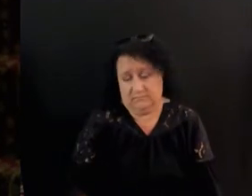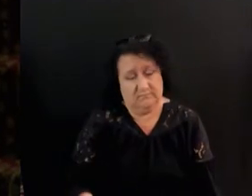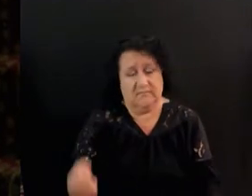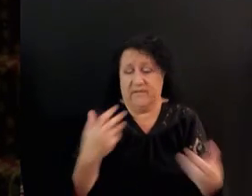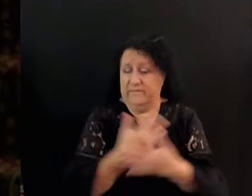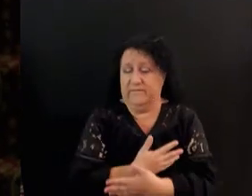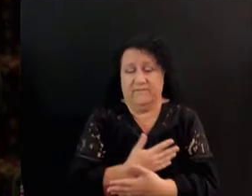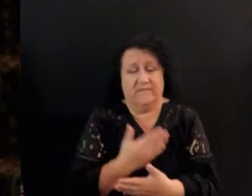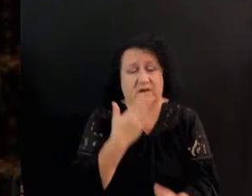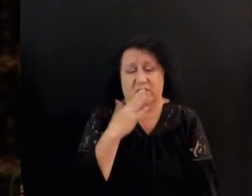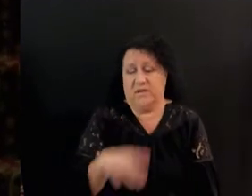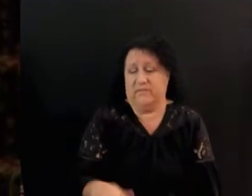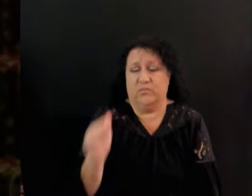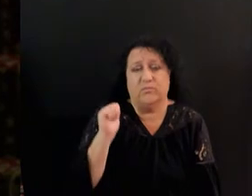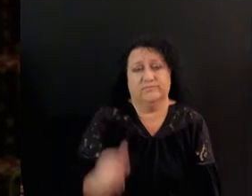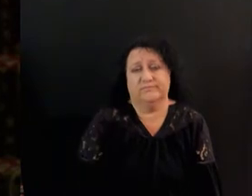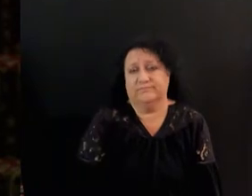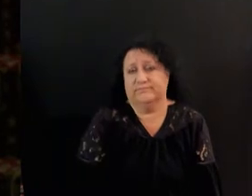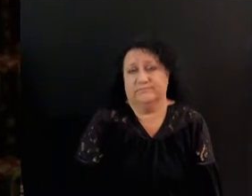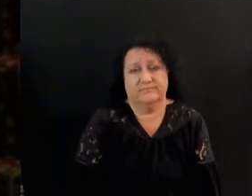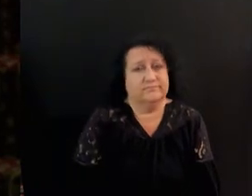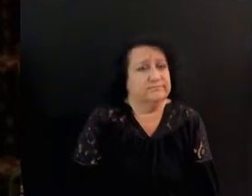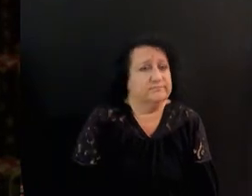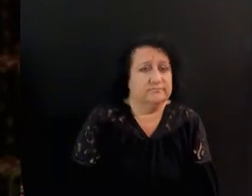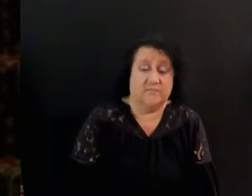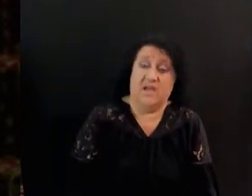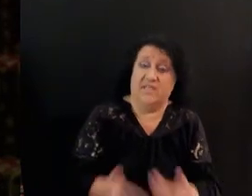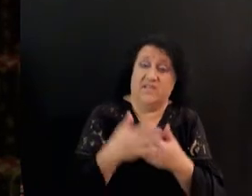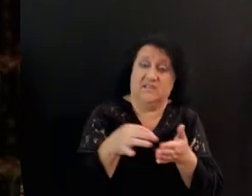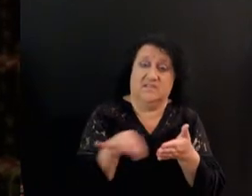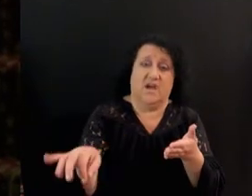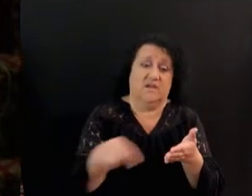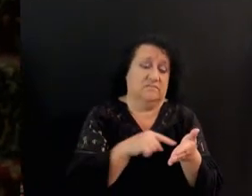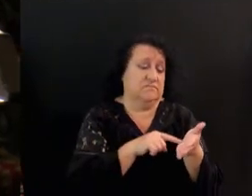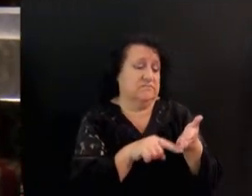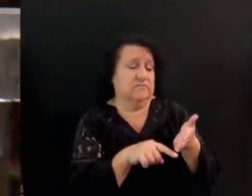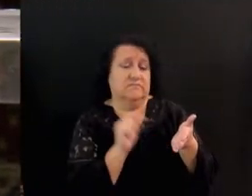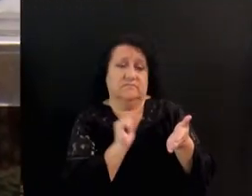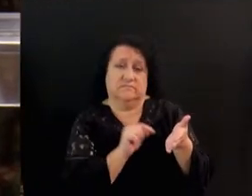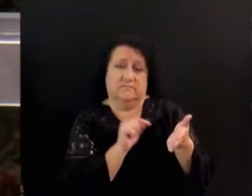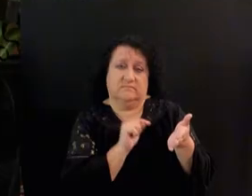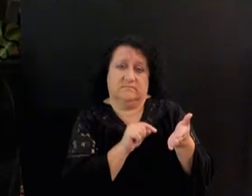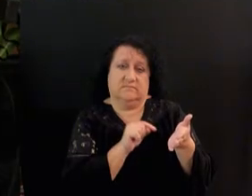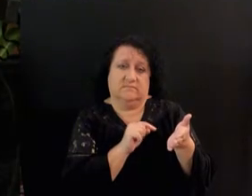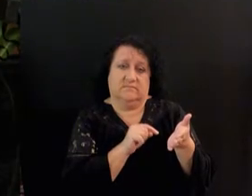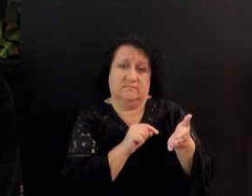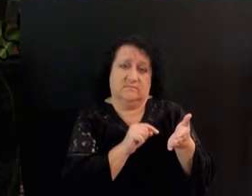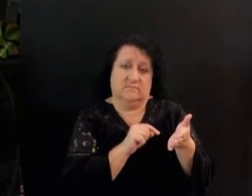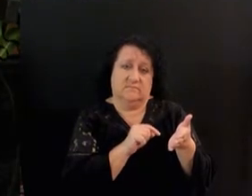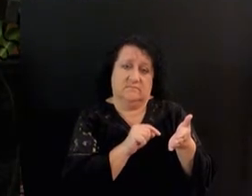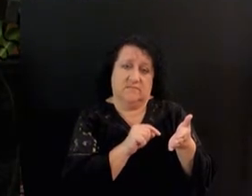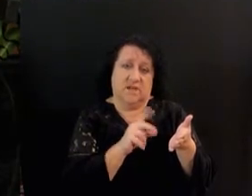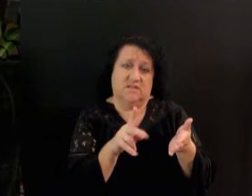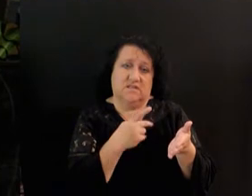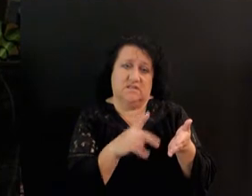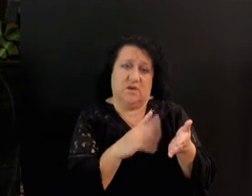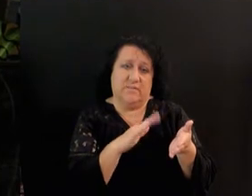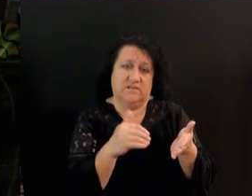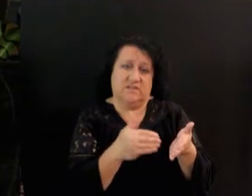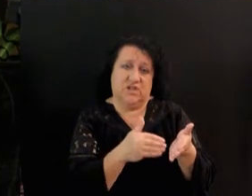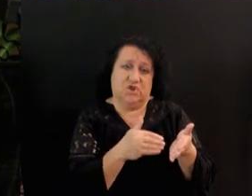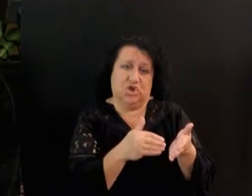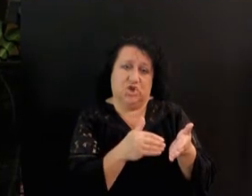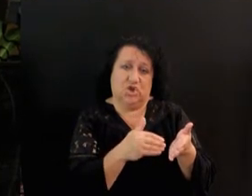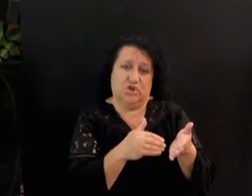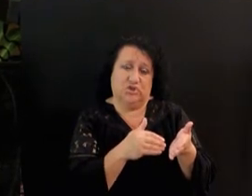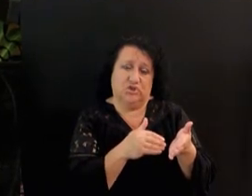no evil. And this next line is the very center of the psalm. It's the very